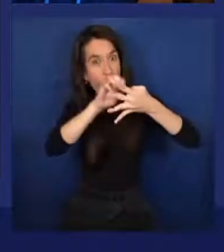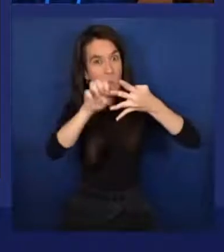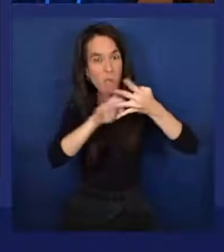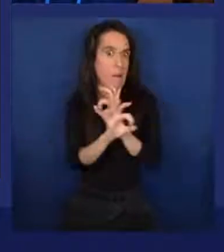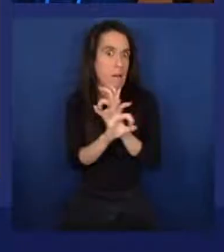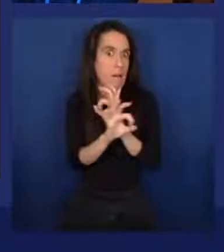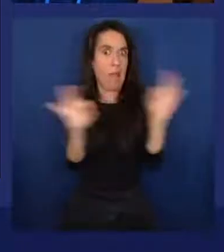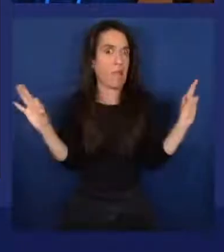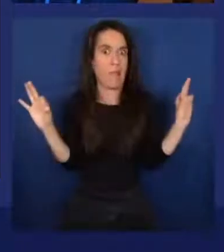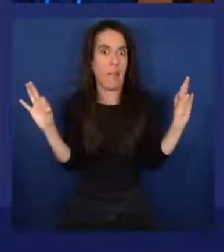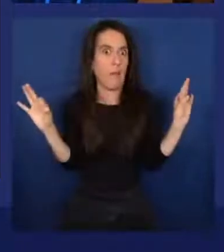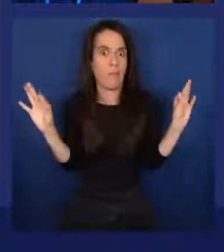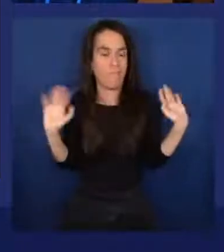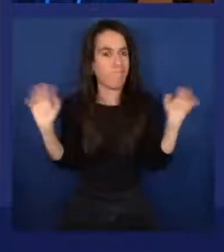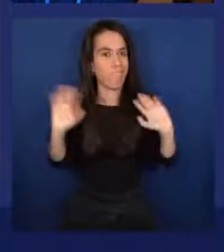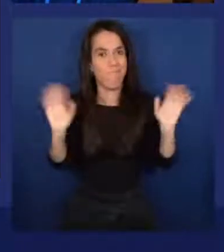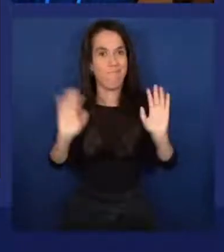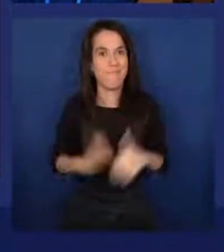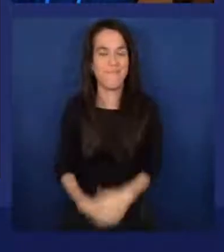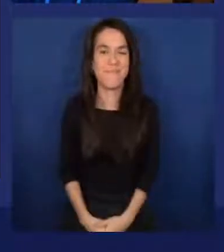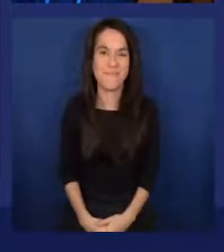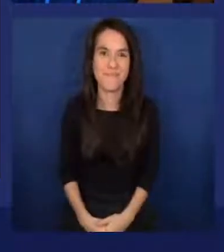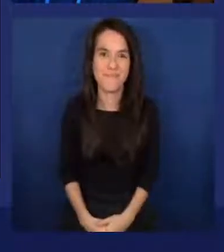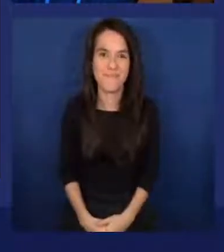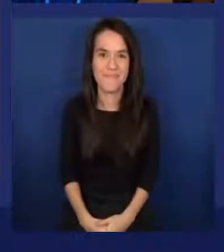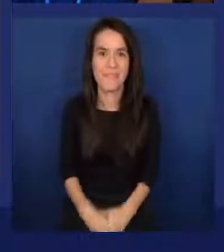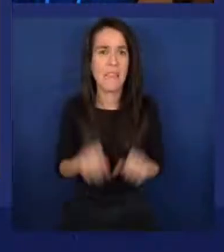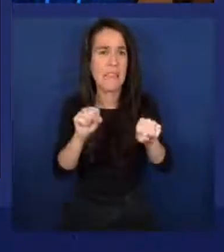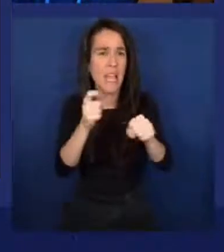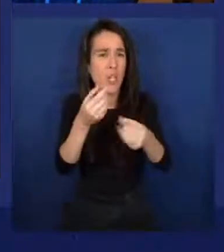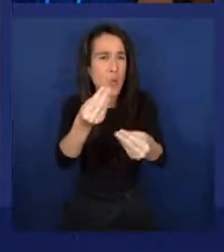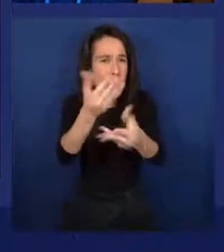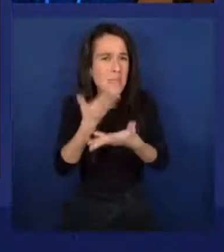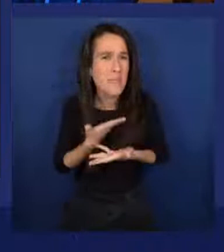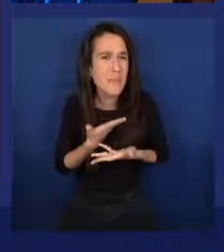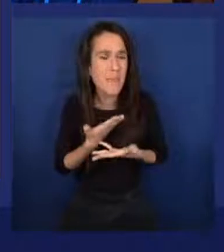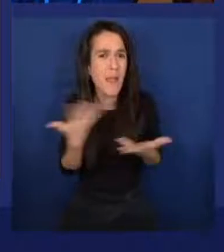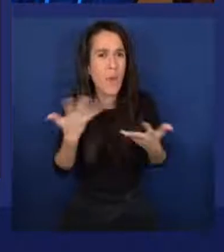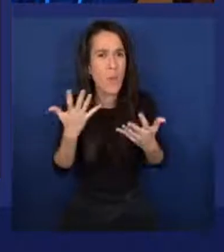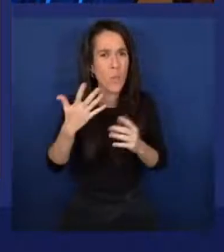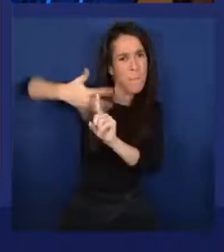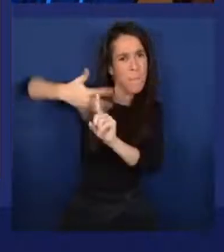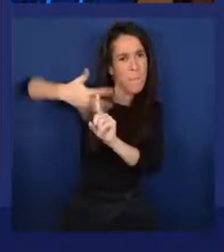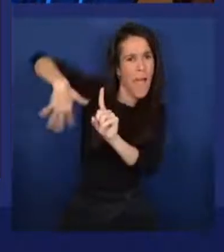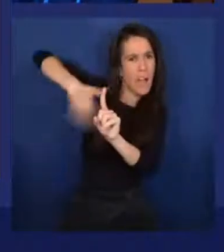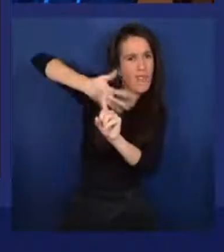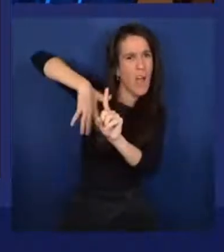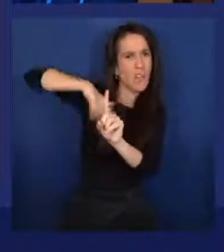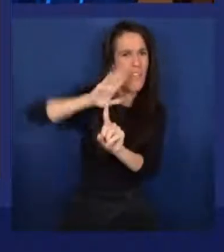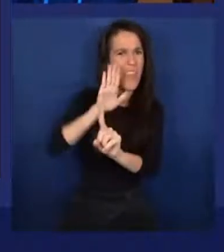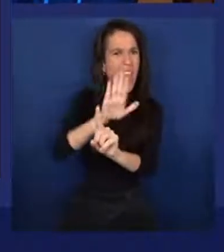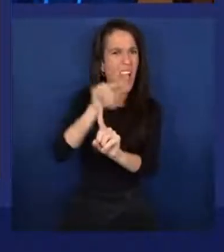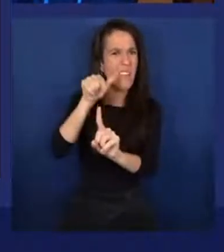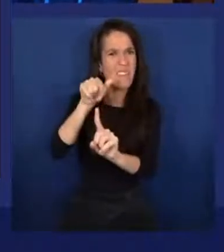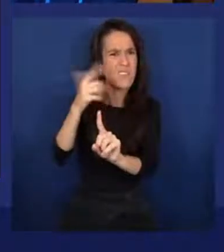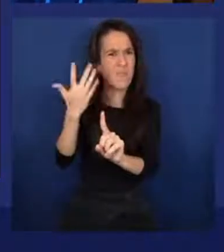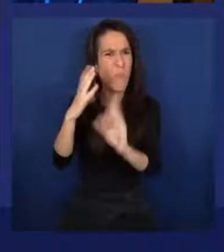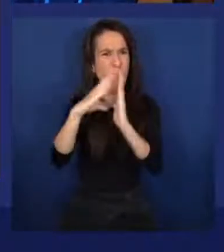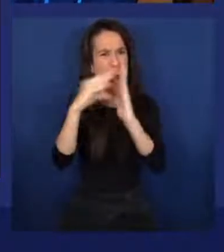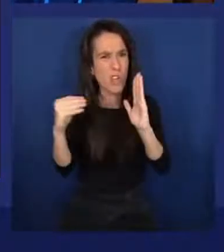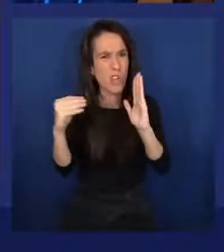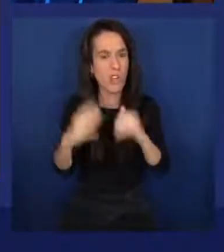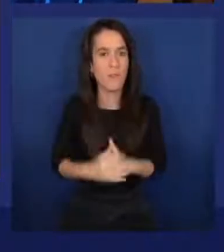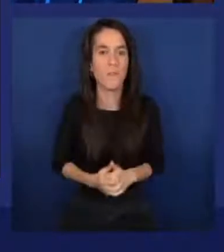Can you give us a sense for what's actually going on in the background? in the background? Well, it's chunking up